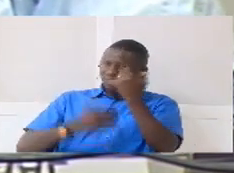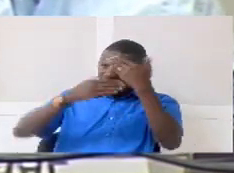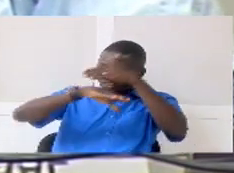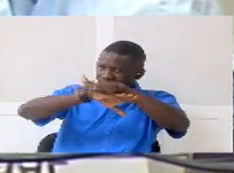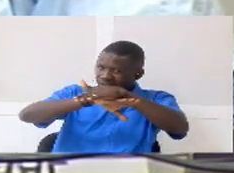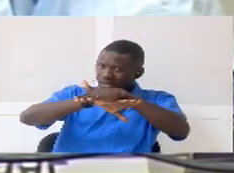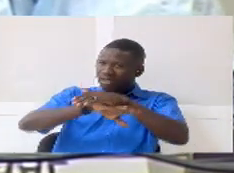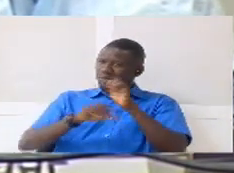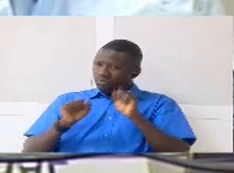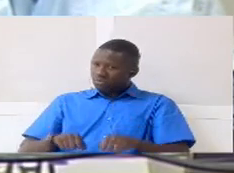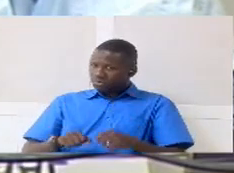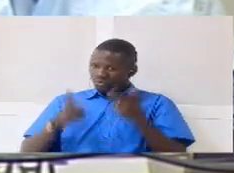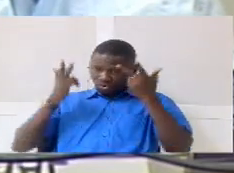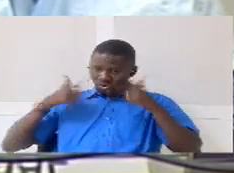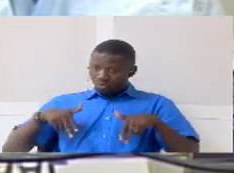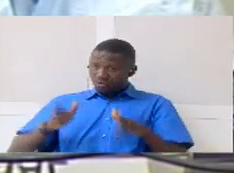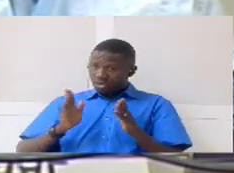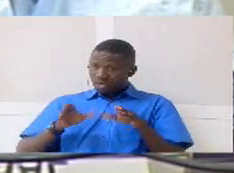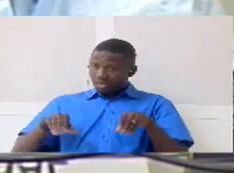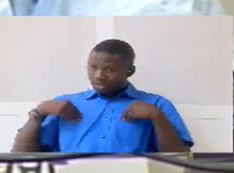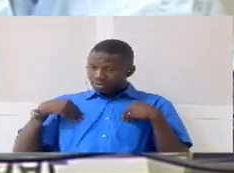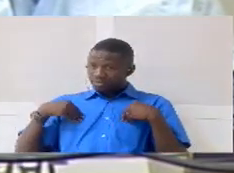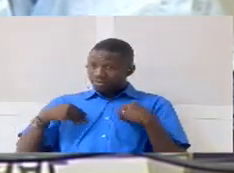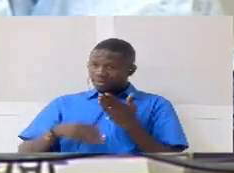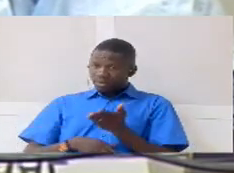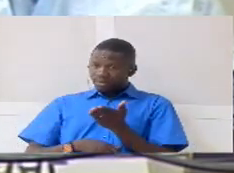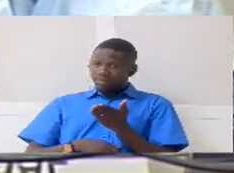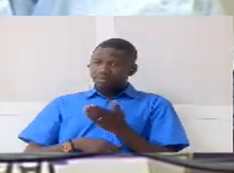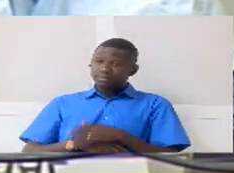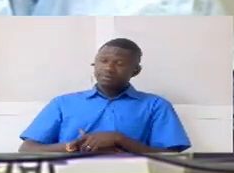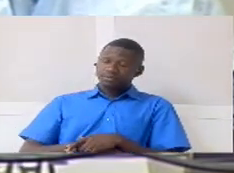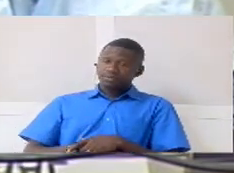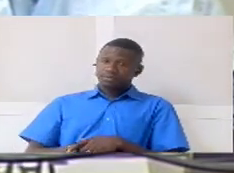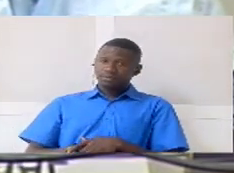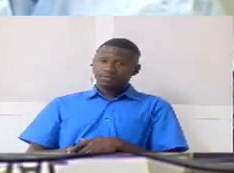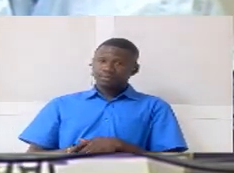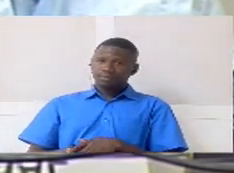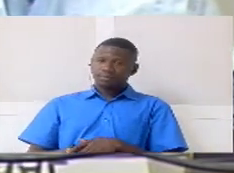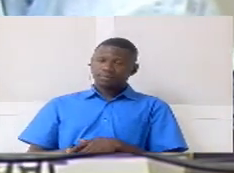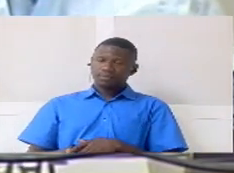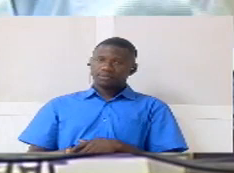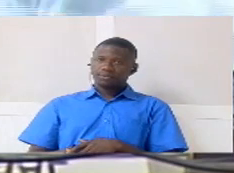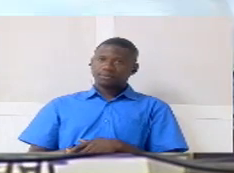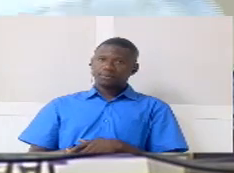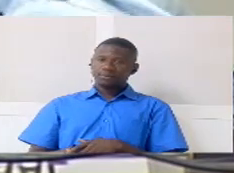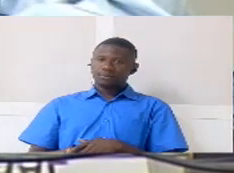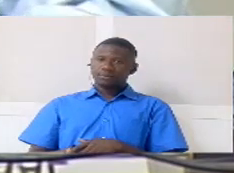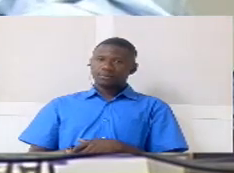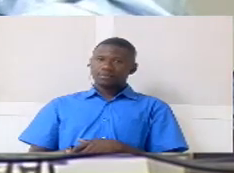nan kaso kono aya foyanko ali kaso lanka fintindinan ala selo kono talang worowla katala woro